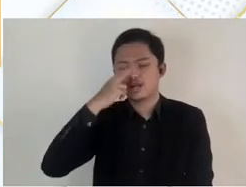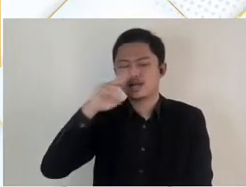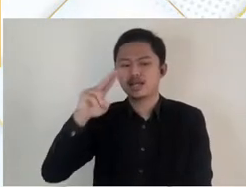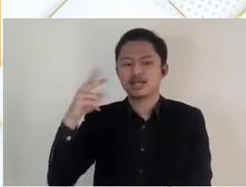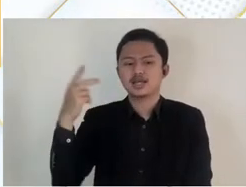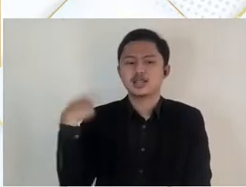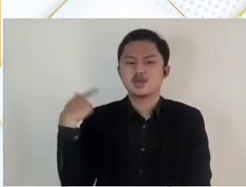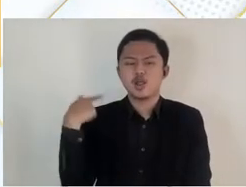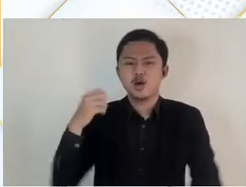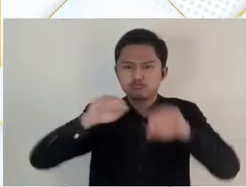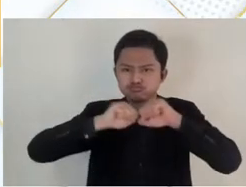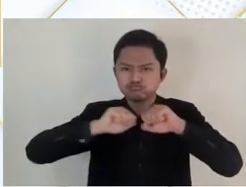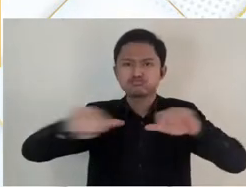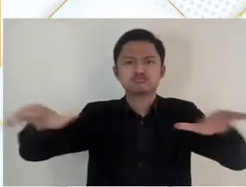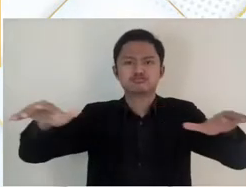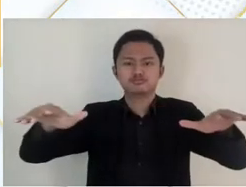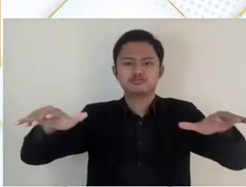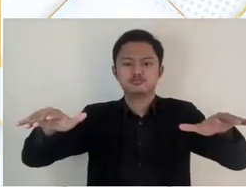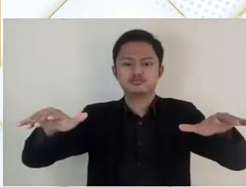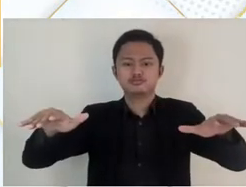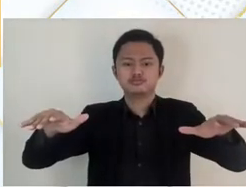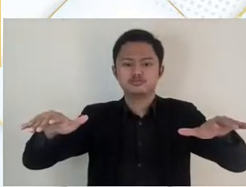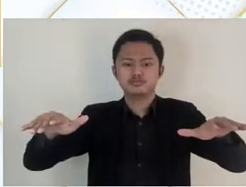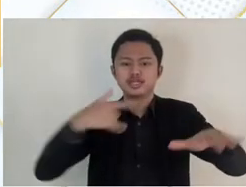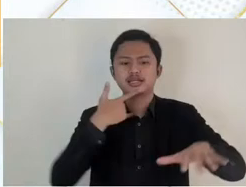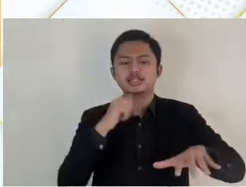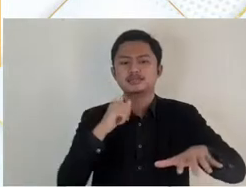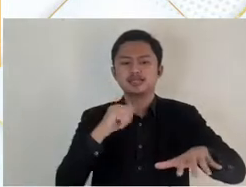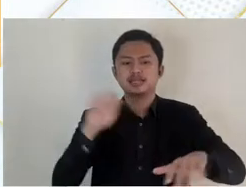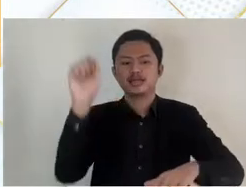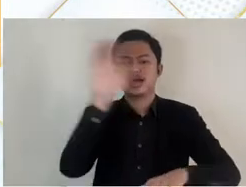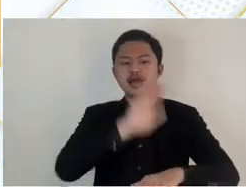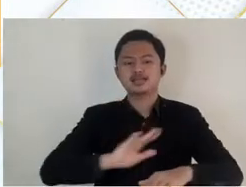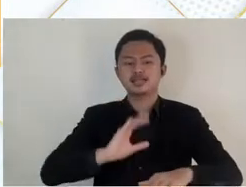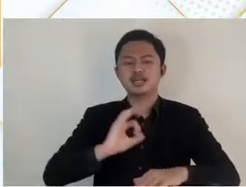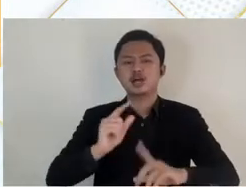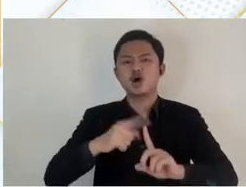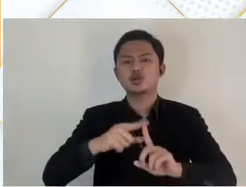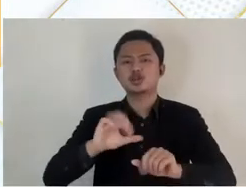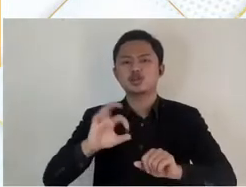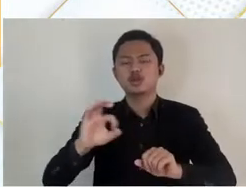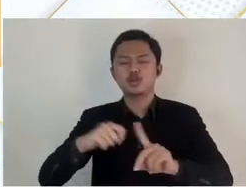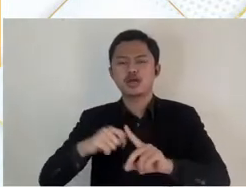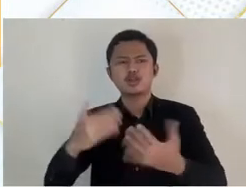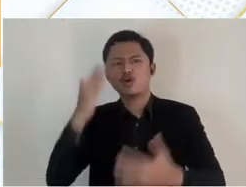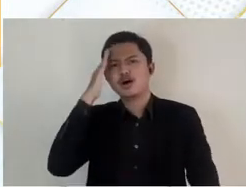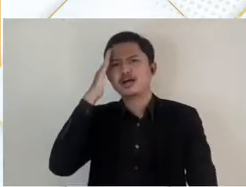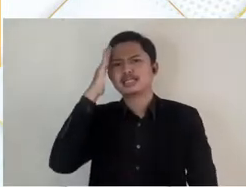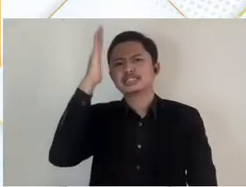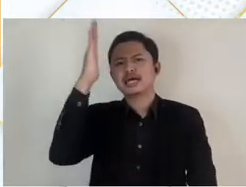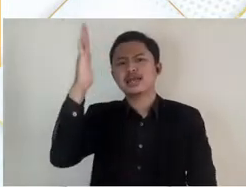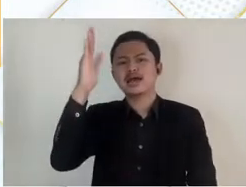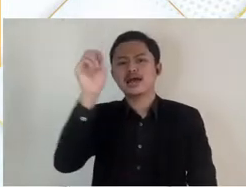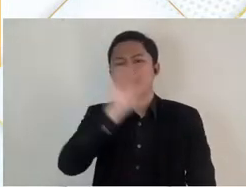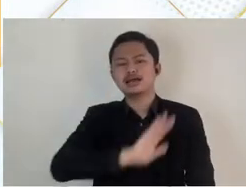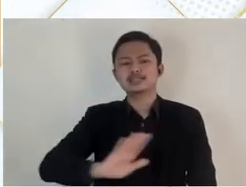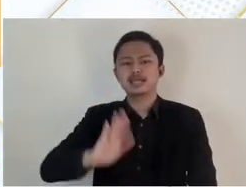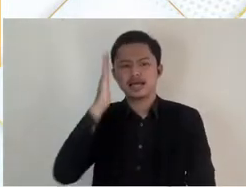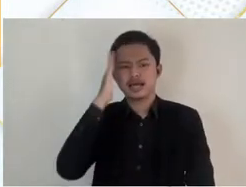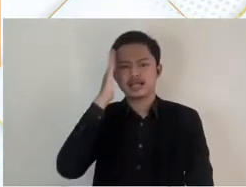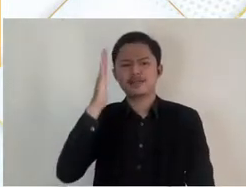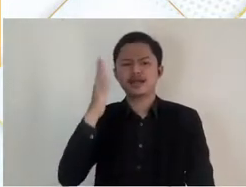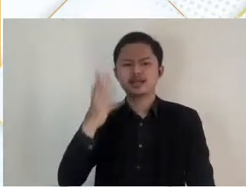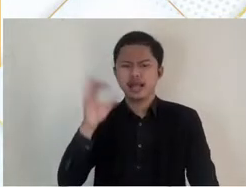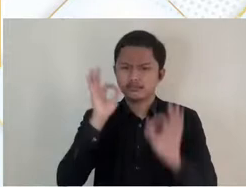expand the coverage of ASEAN outlook on Indo-Pacific. So once again, something